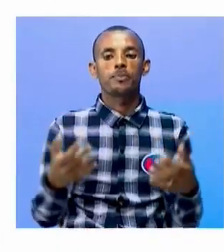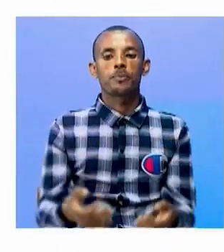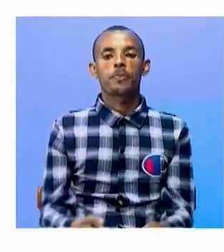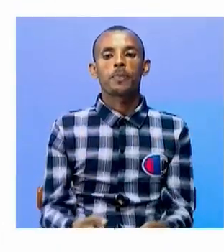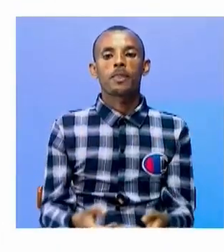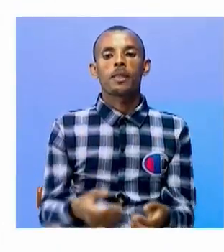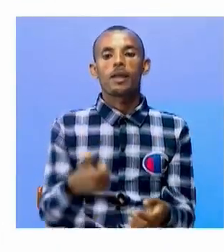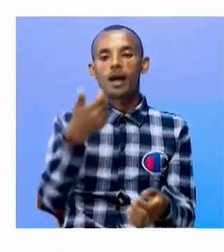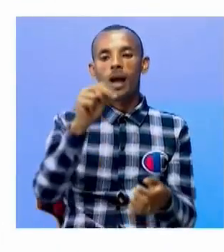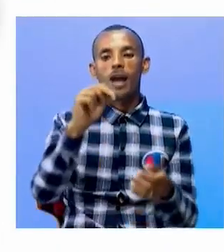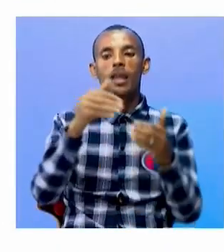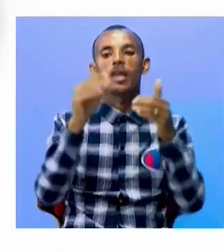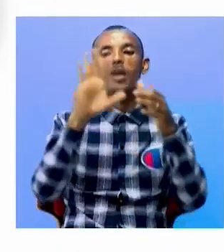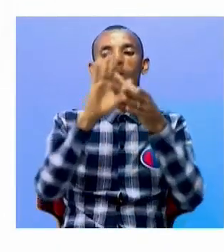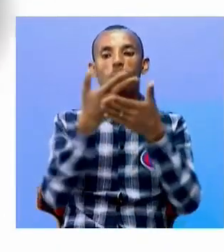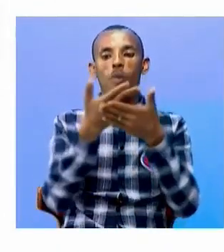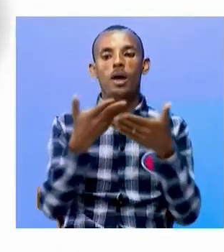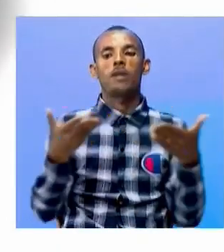equation